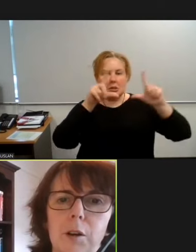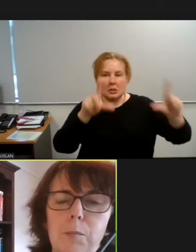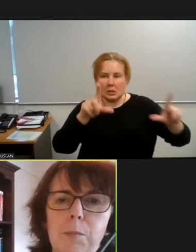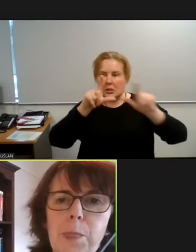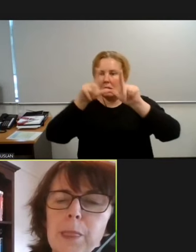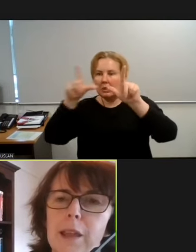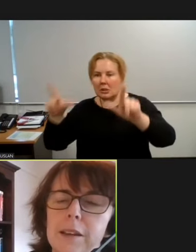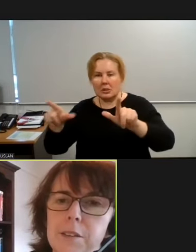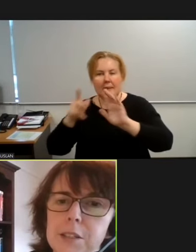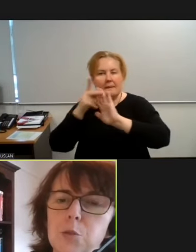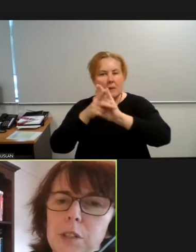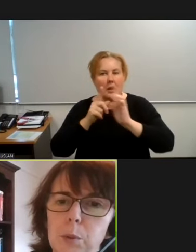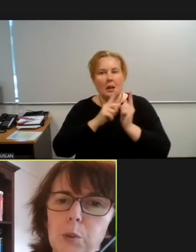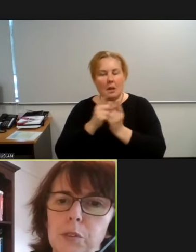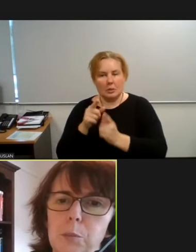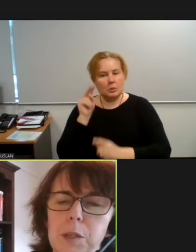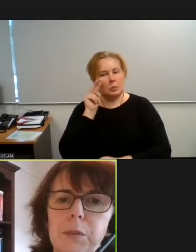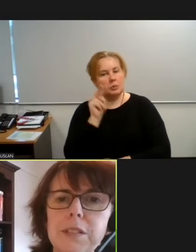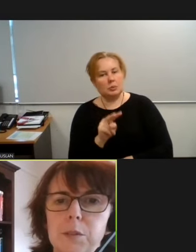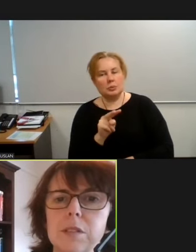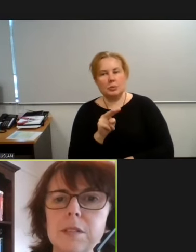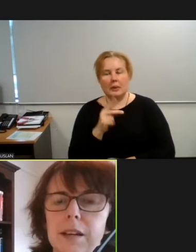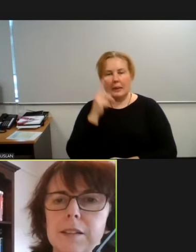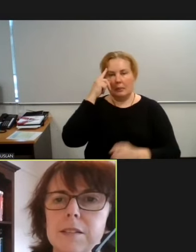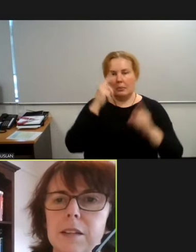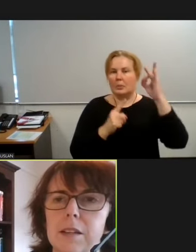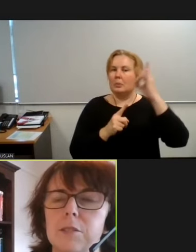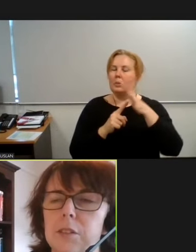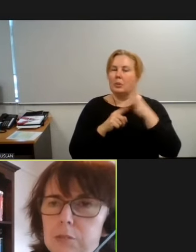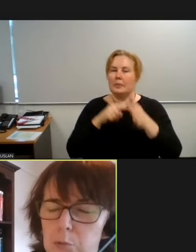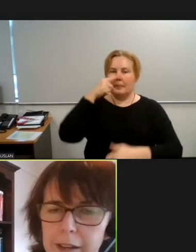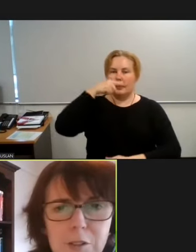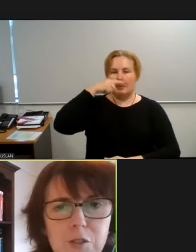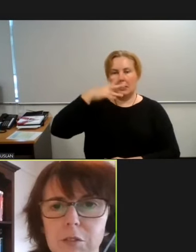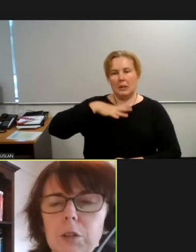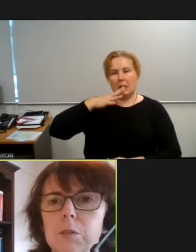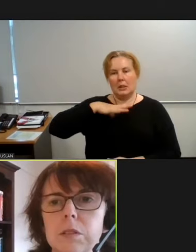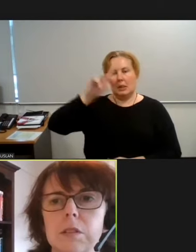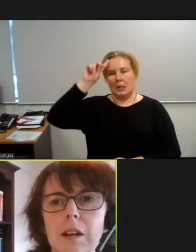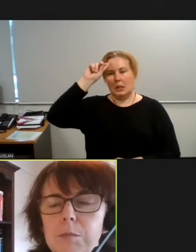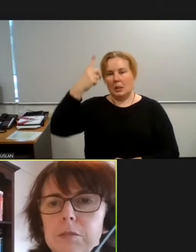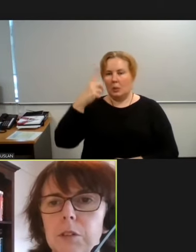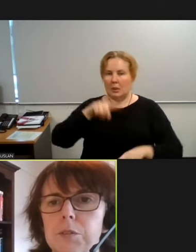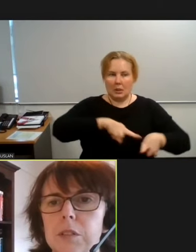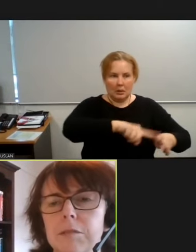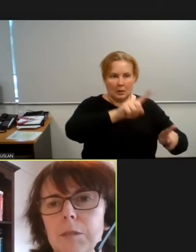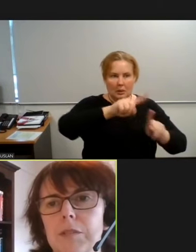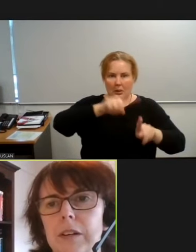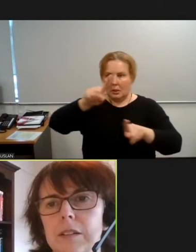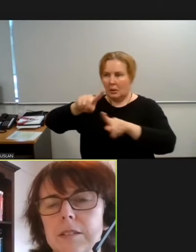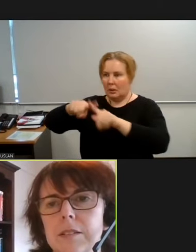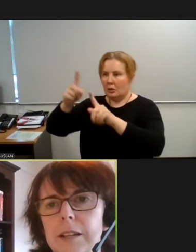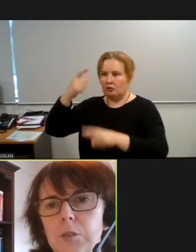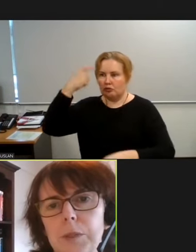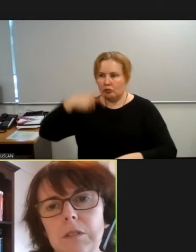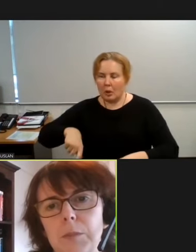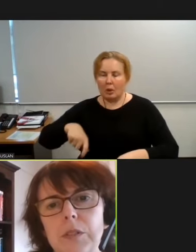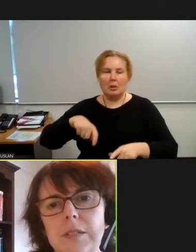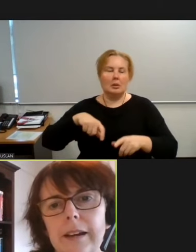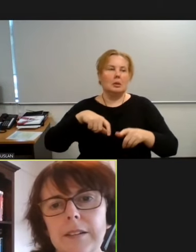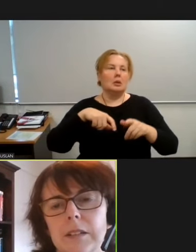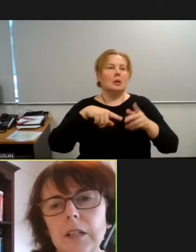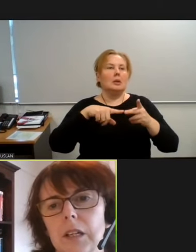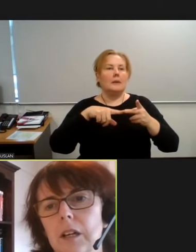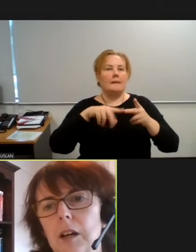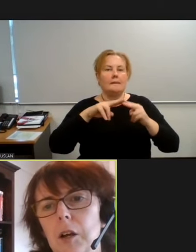out, and I think it's really important that people need to understand the range of roles and the types of roles in the family violence and sexual abuse